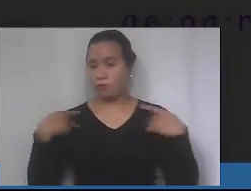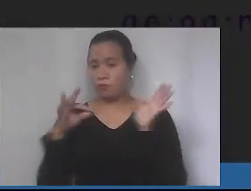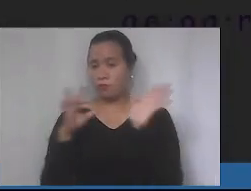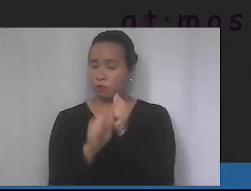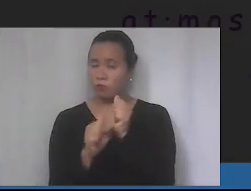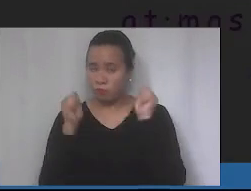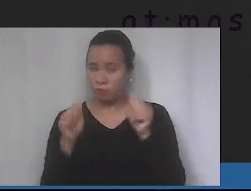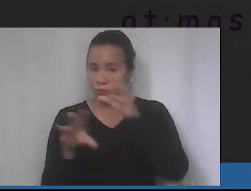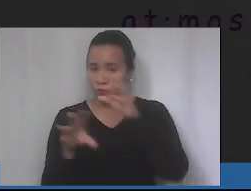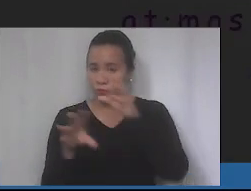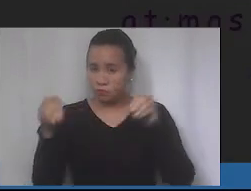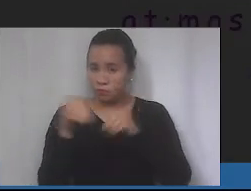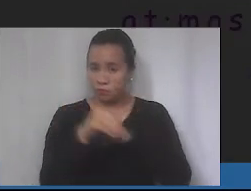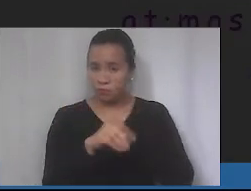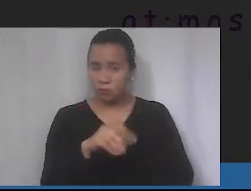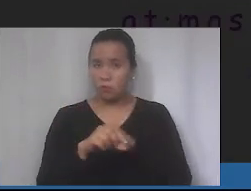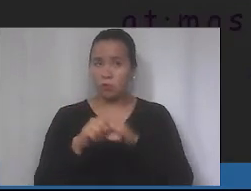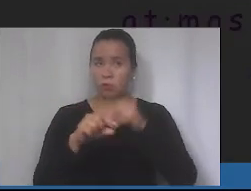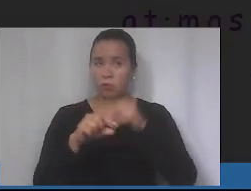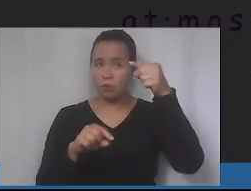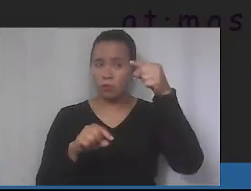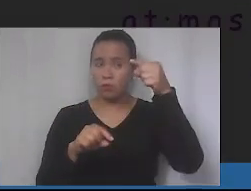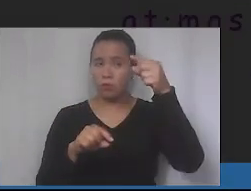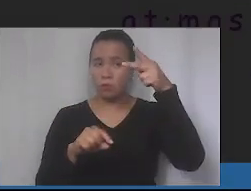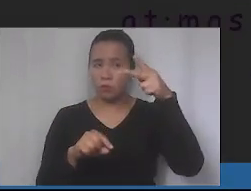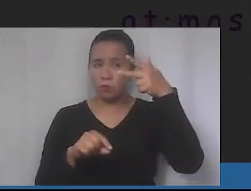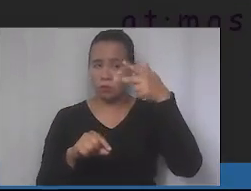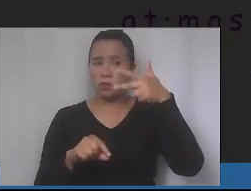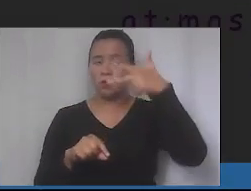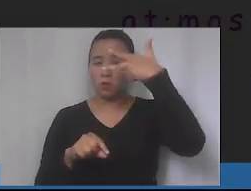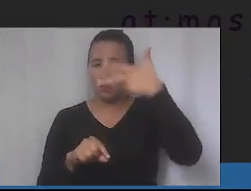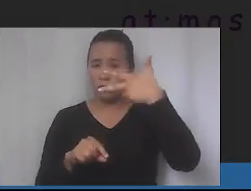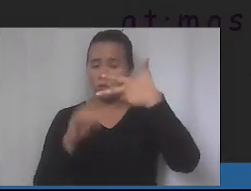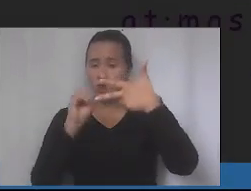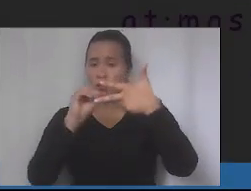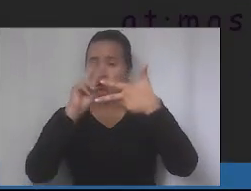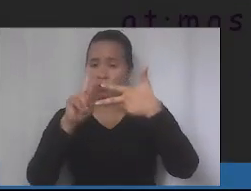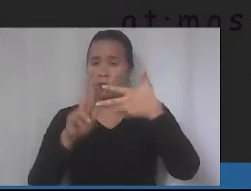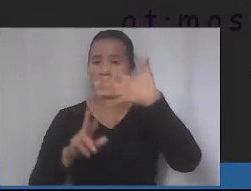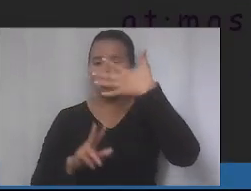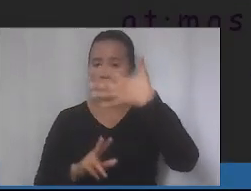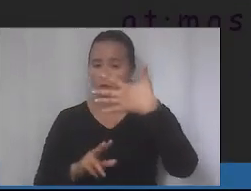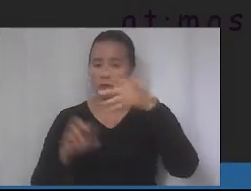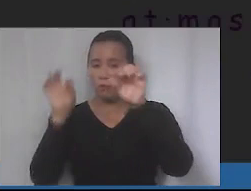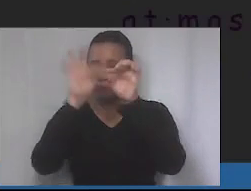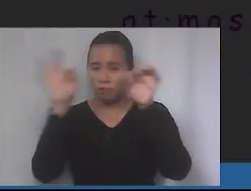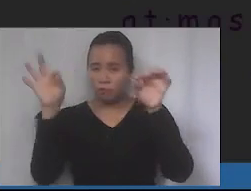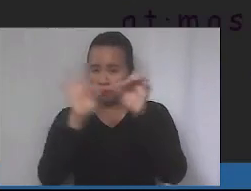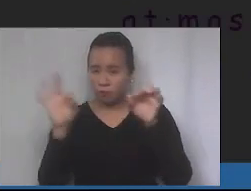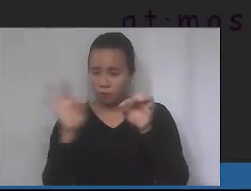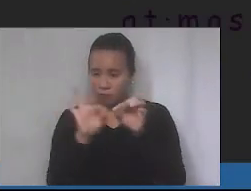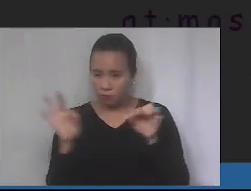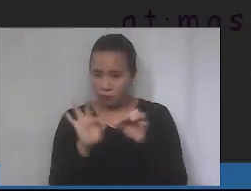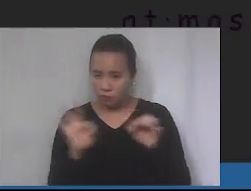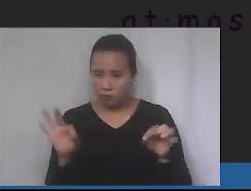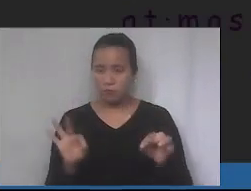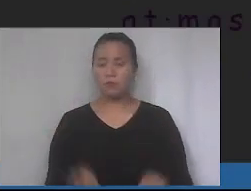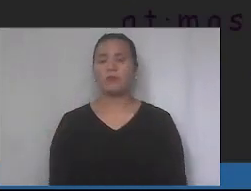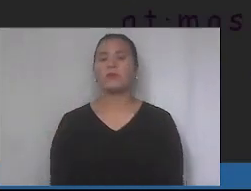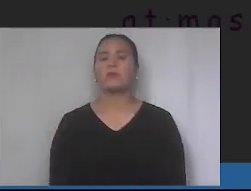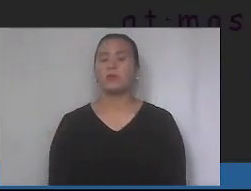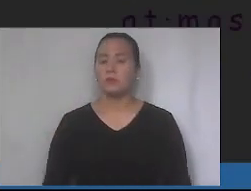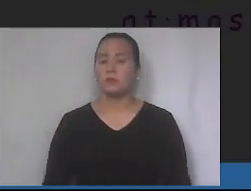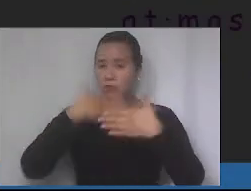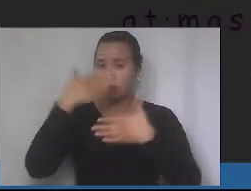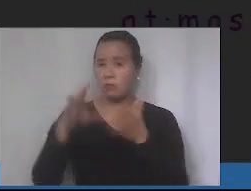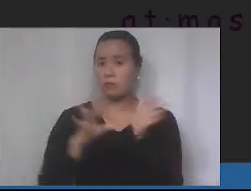Called physical features. It is important. So we can change this to 3 lines or 5 lines, depends on the